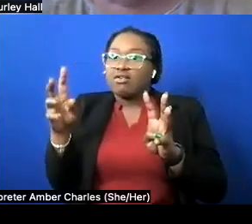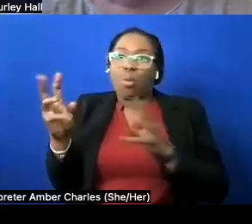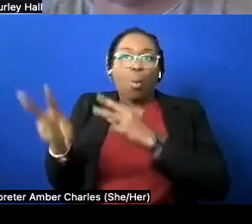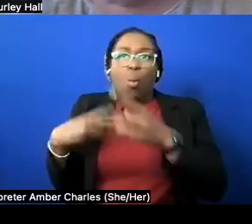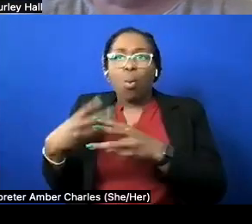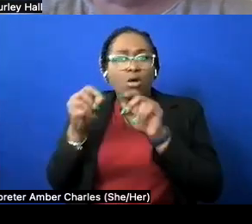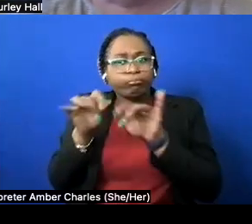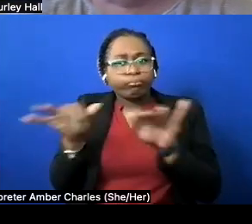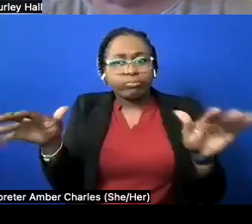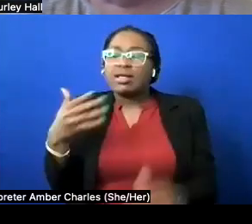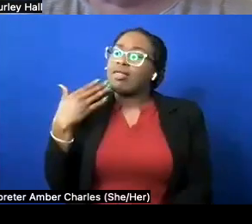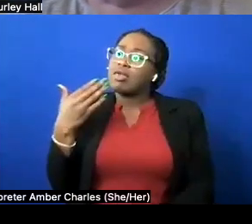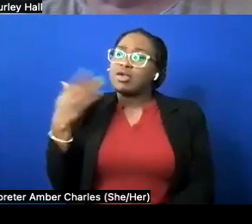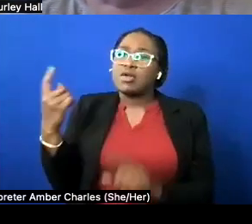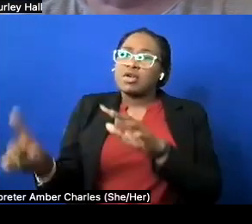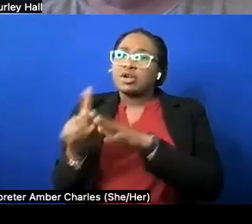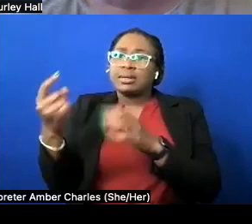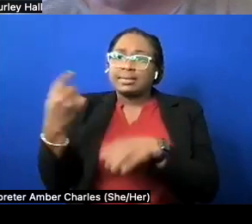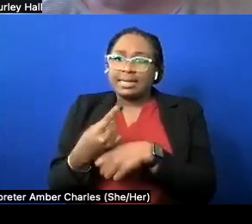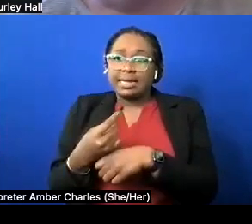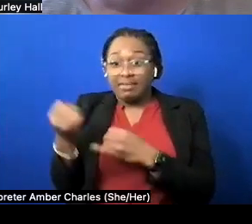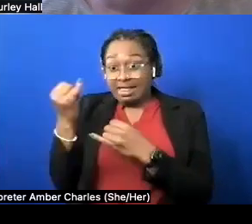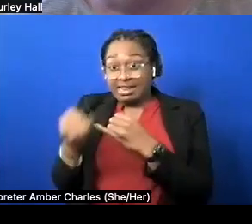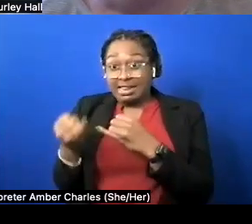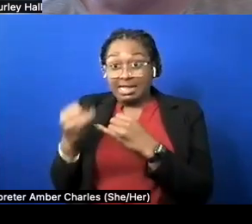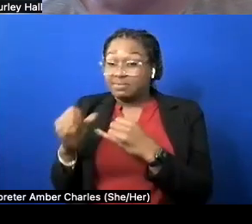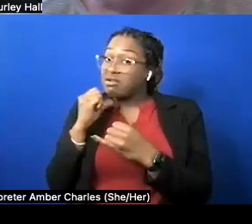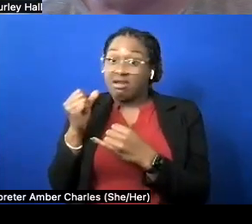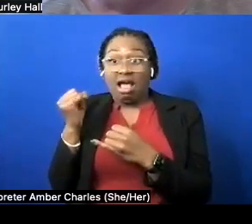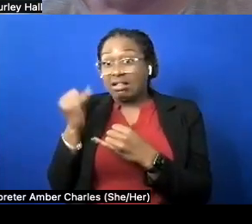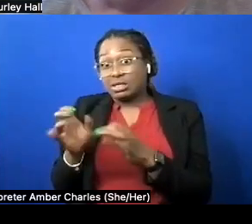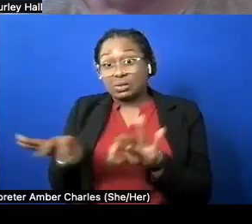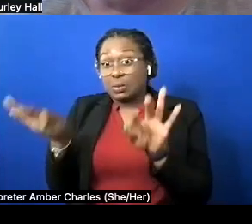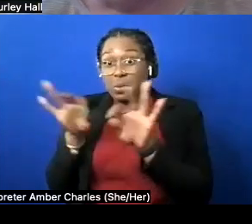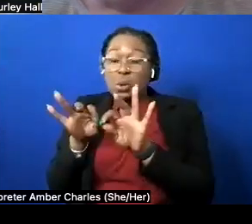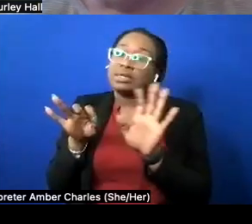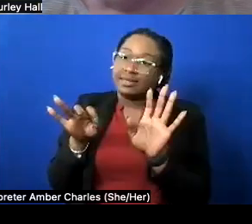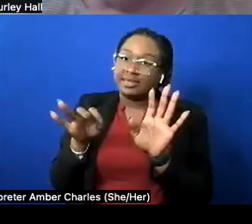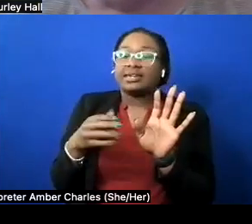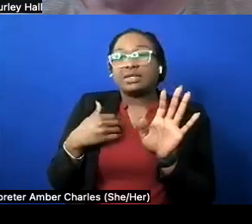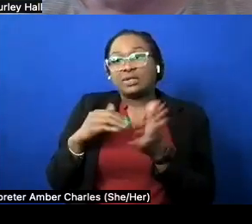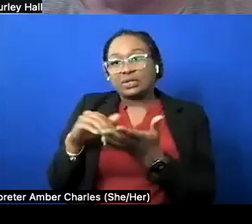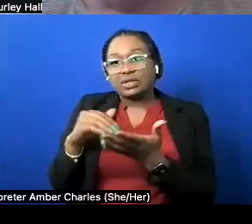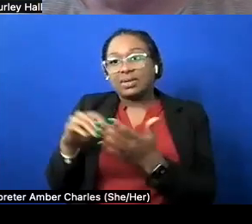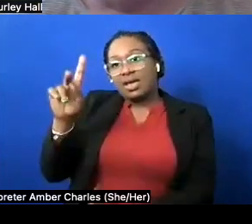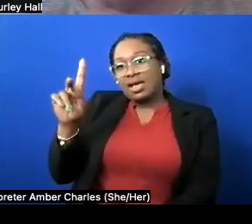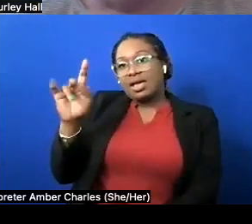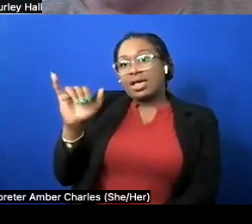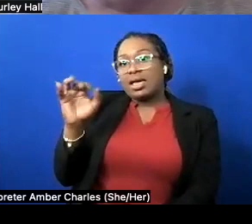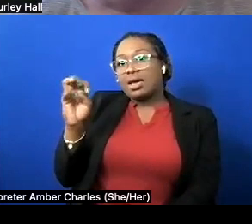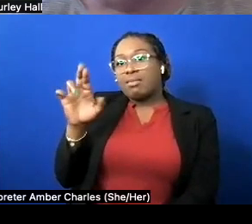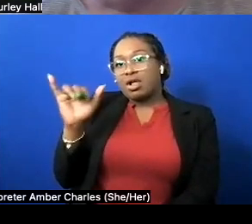today. And last but definitely not least, excuse me, is Kimberley John-Morgan, she,